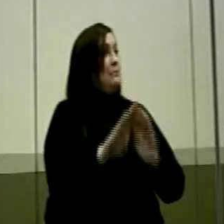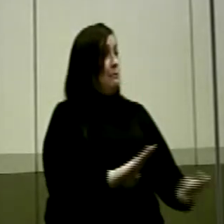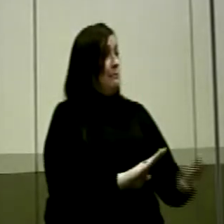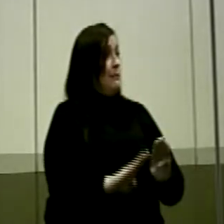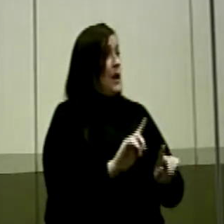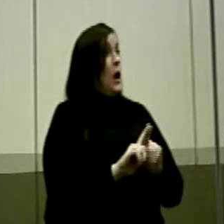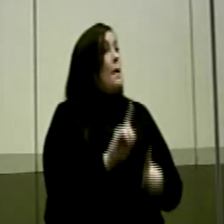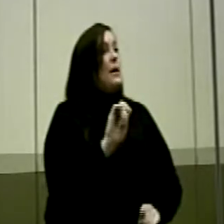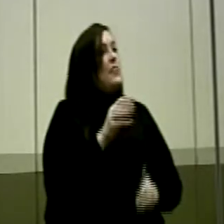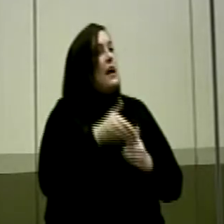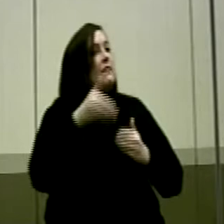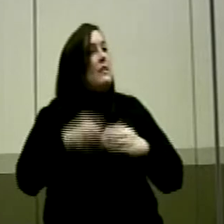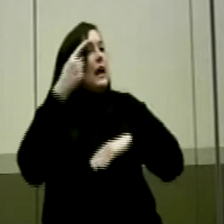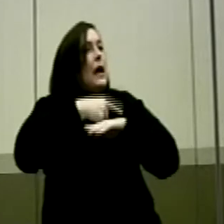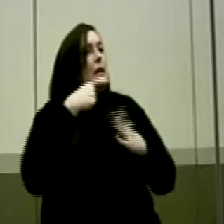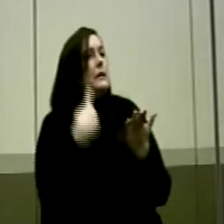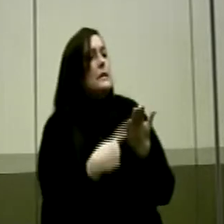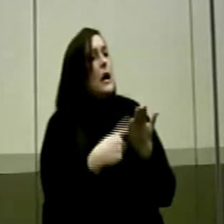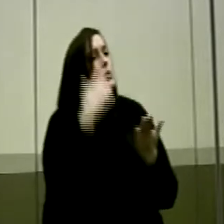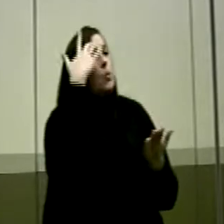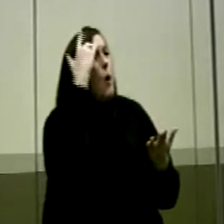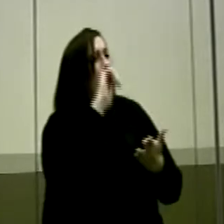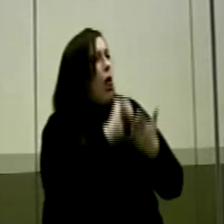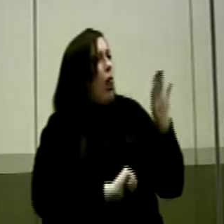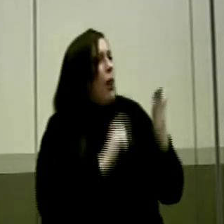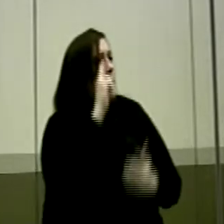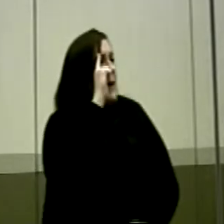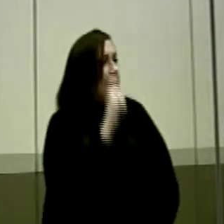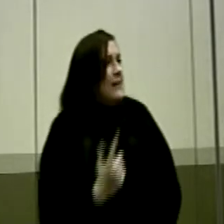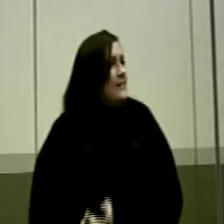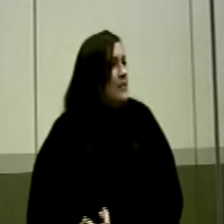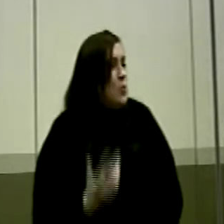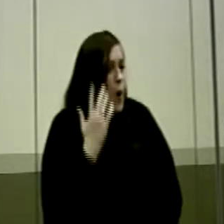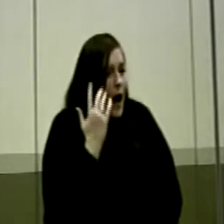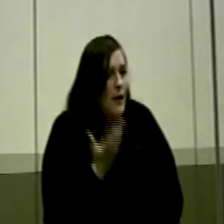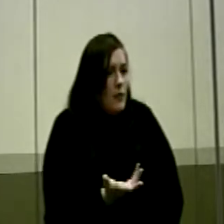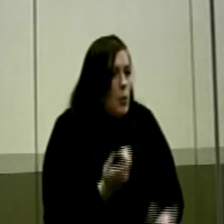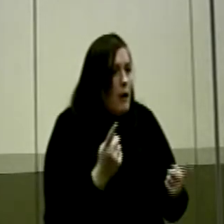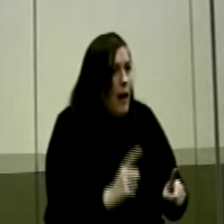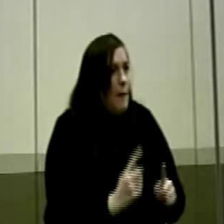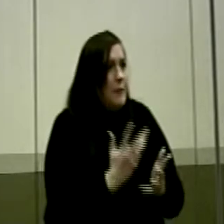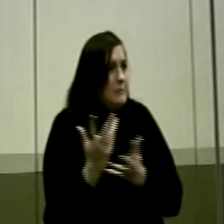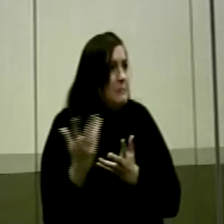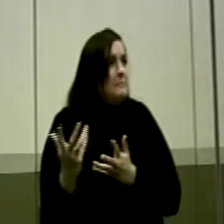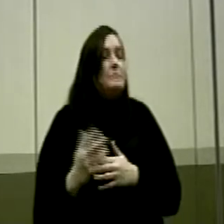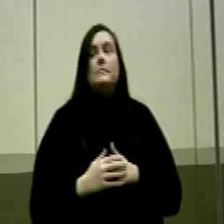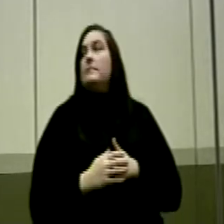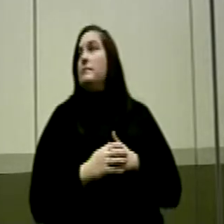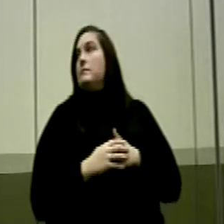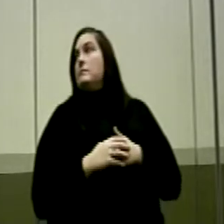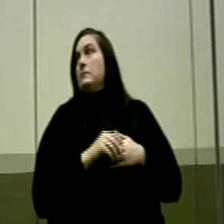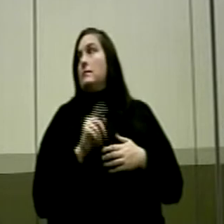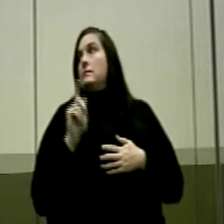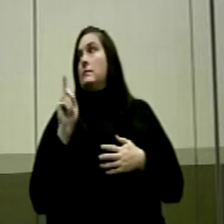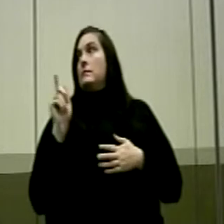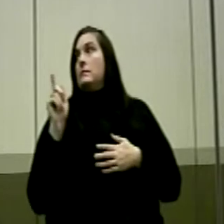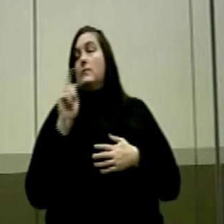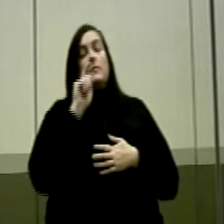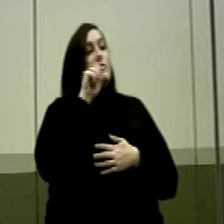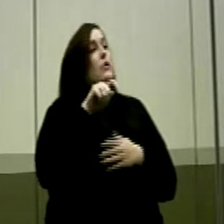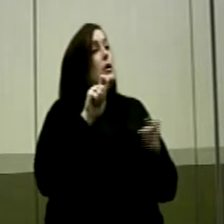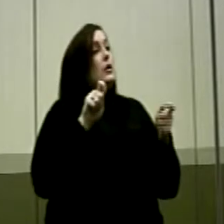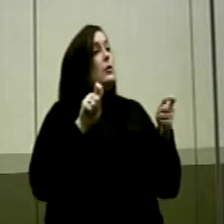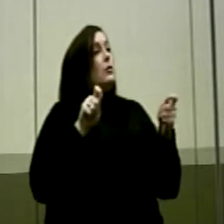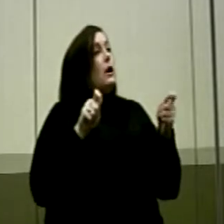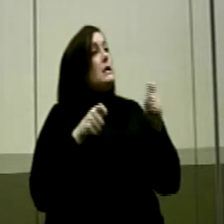yeah. And they're older. Yeah. Now, and the one, and you're right, but it need to be adapted for a wide variety of the